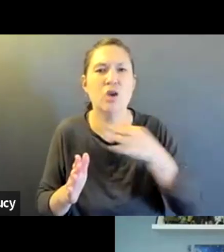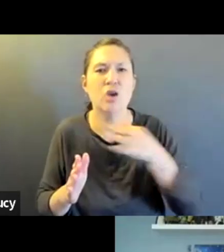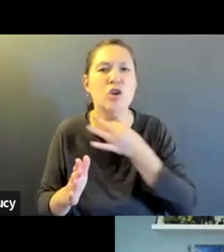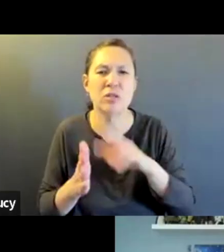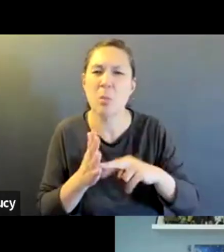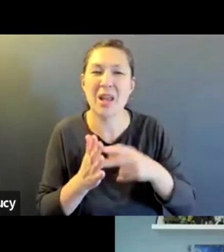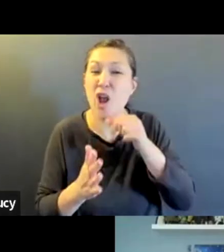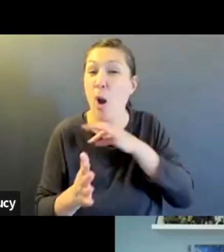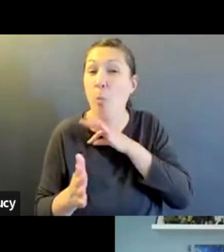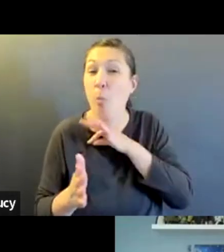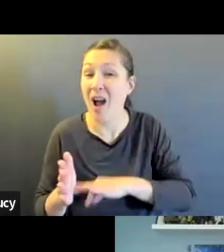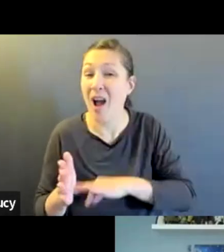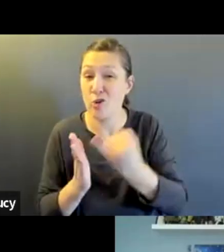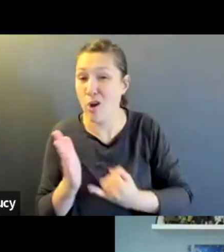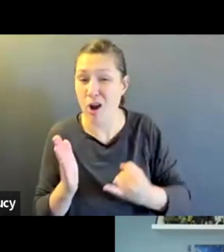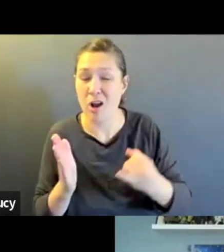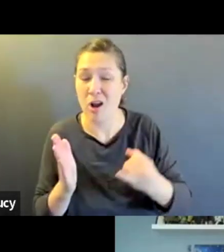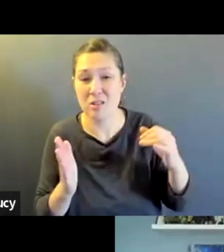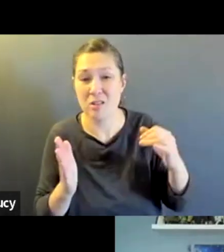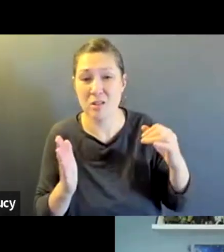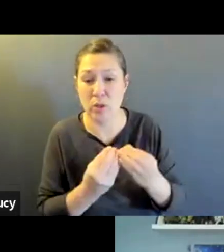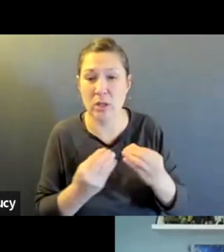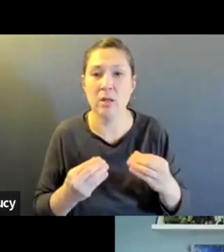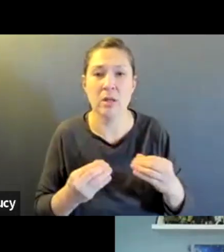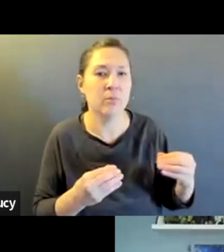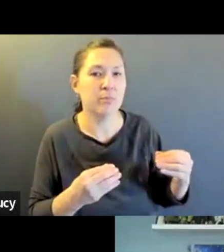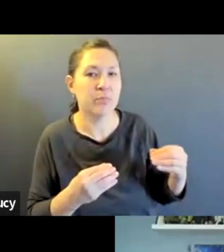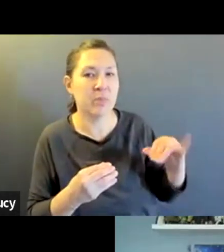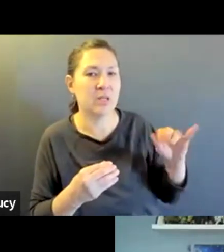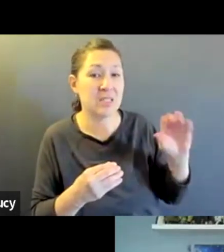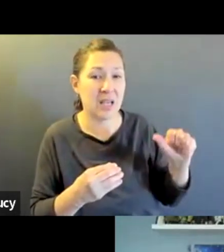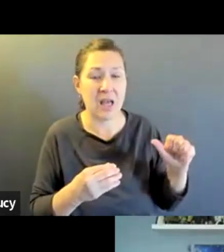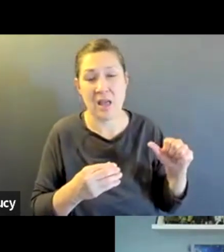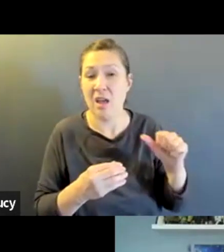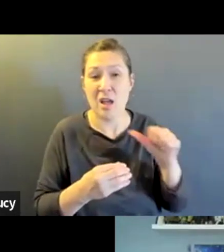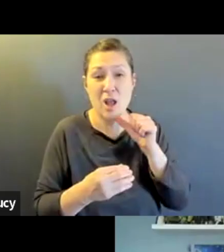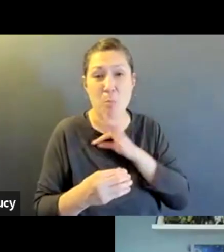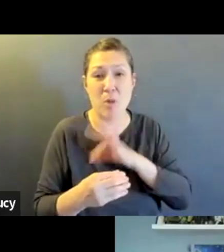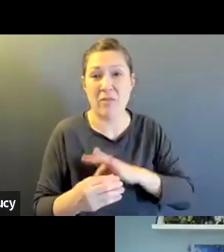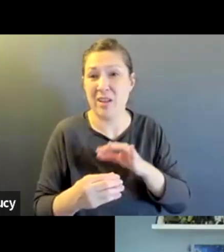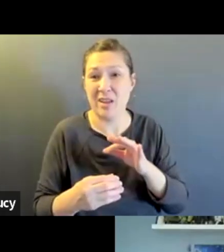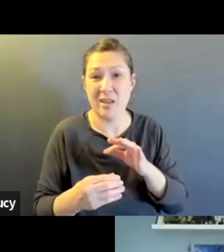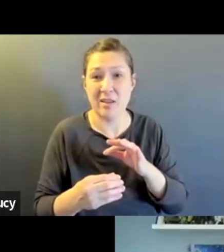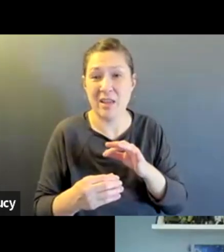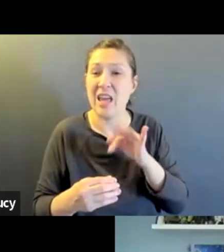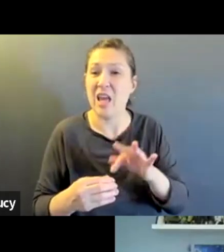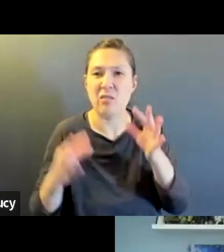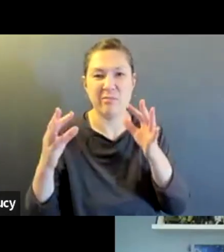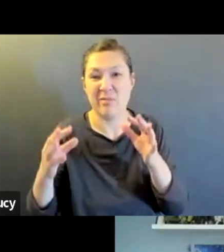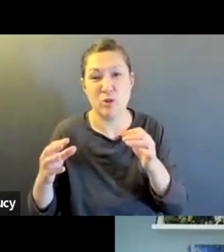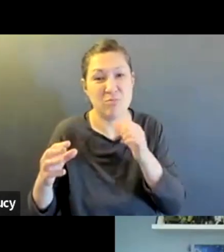associations? I'll start with nonprofits not receiving federal dollars or not intending to pursue federal